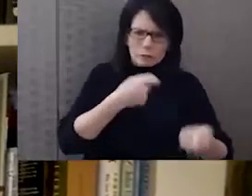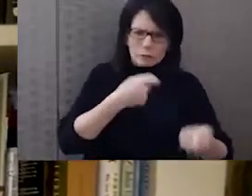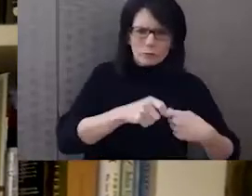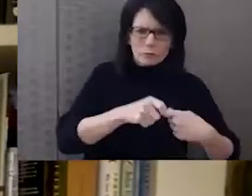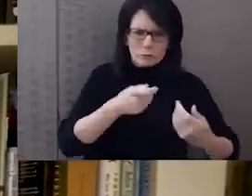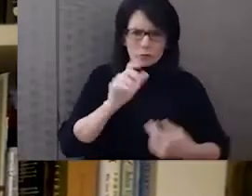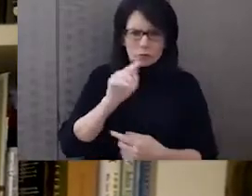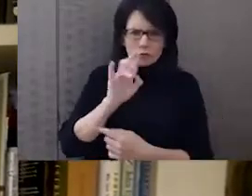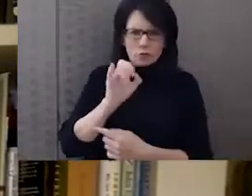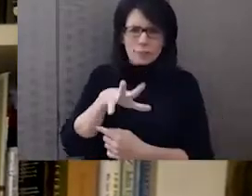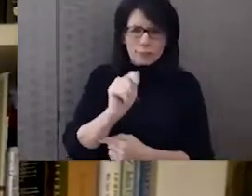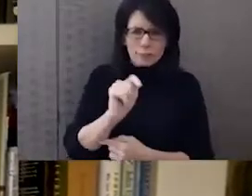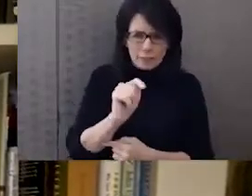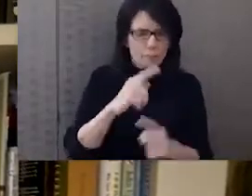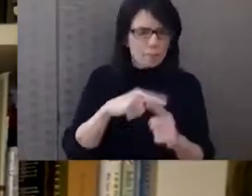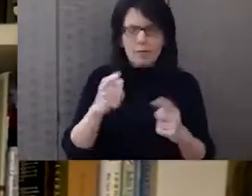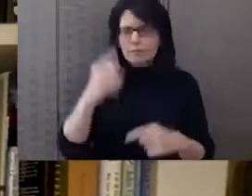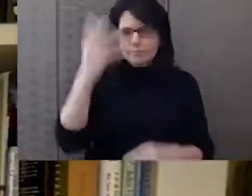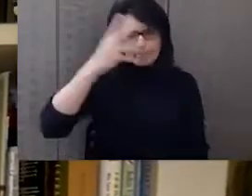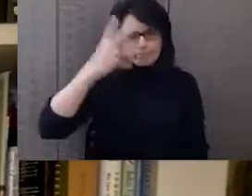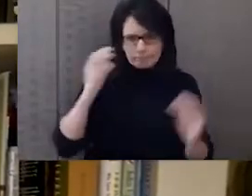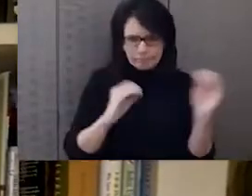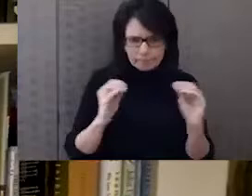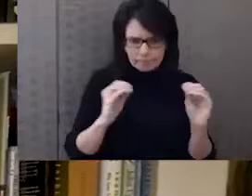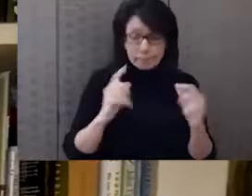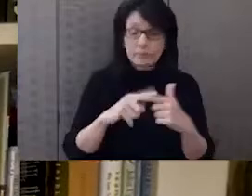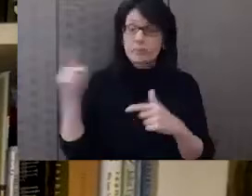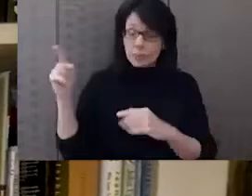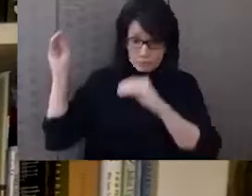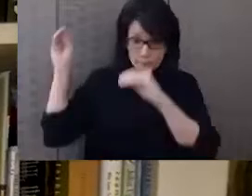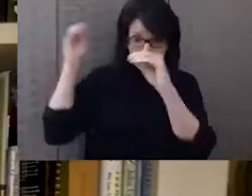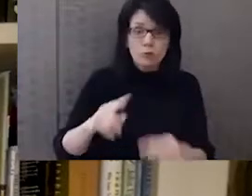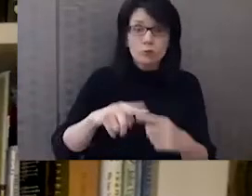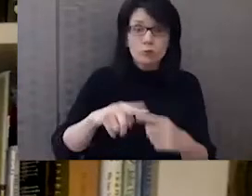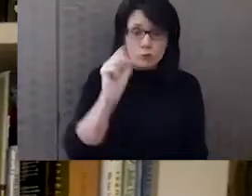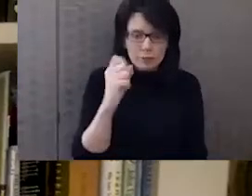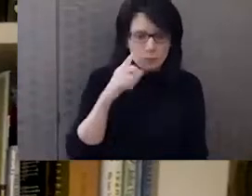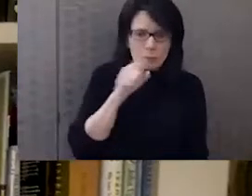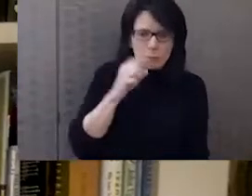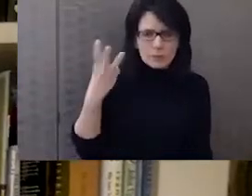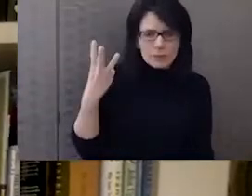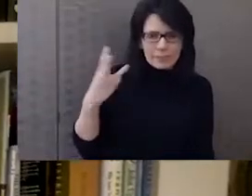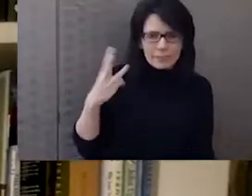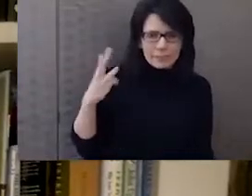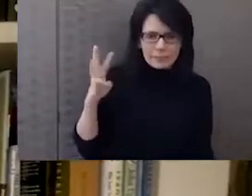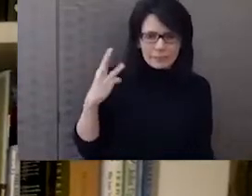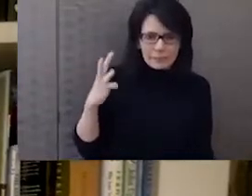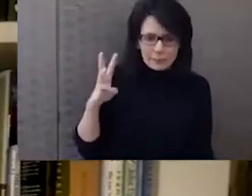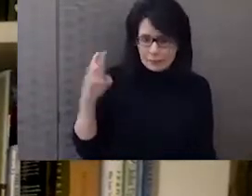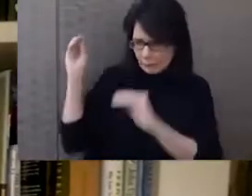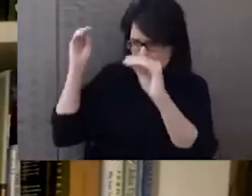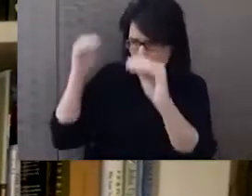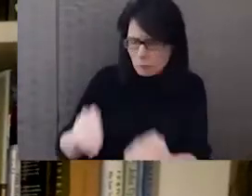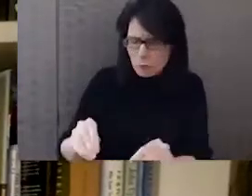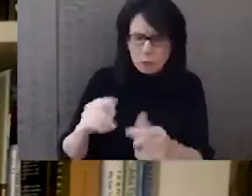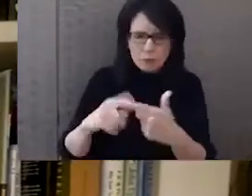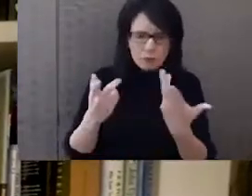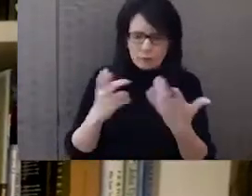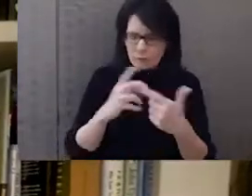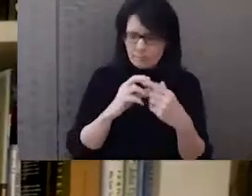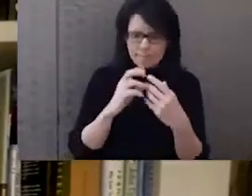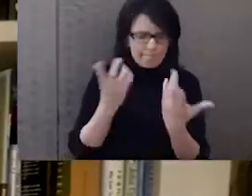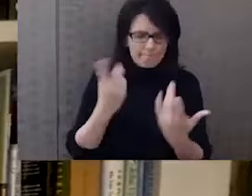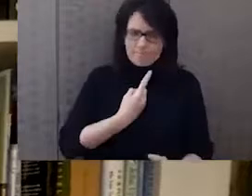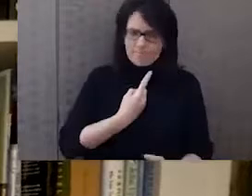He came to the U.S. from Honduras at age 16 as an unaccompanied child after a decade of abuse by his stepfather and uncle. Nopi